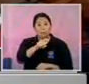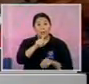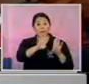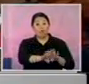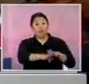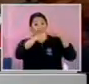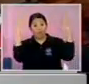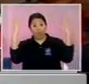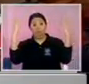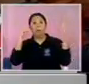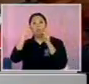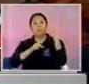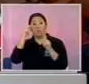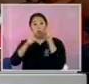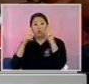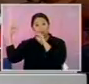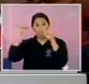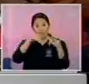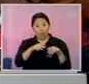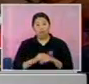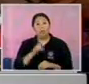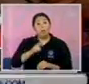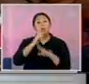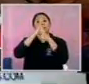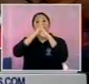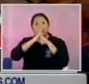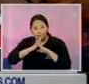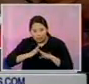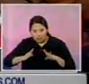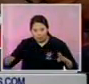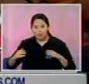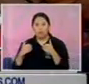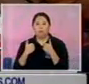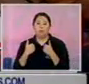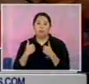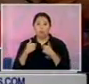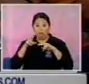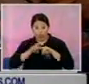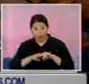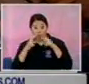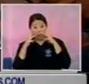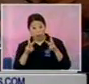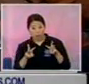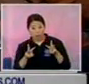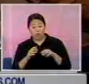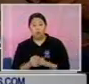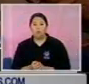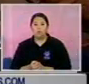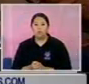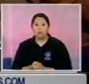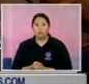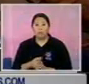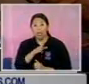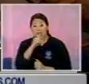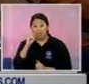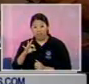public. Silence shall be observed by the visitors at all time on pain of eviction from trial venue. The Presiding Officer and the members of the